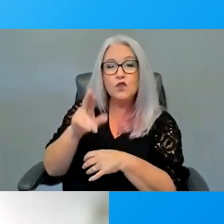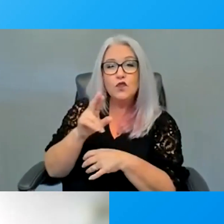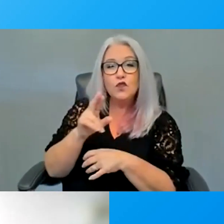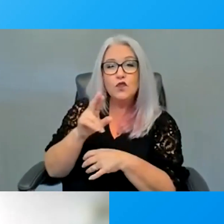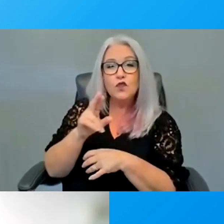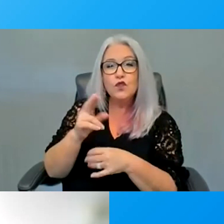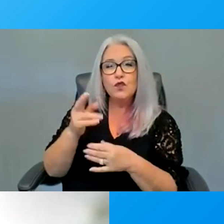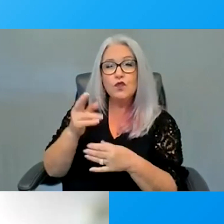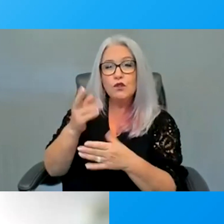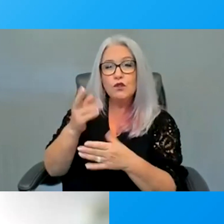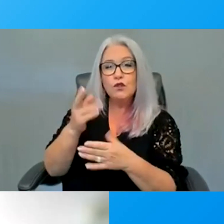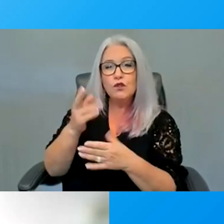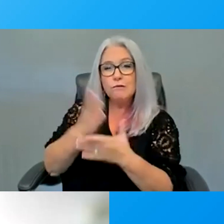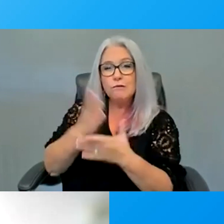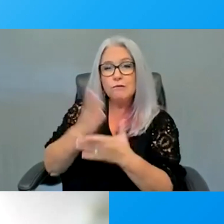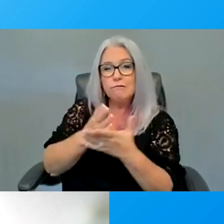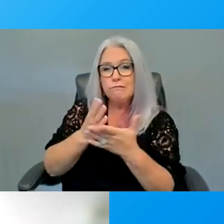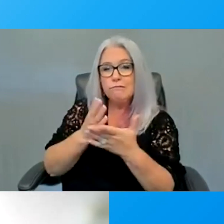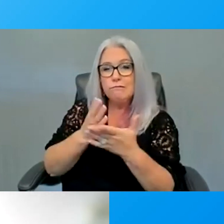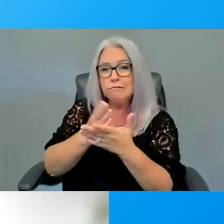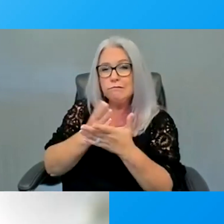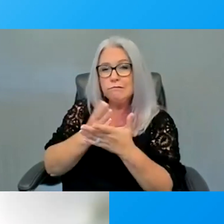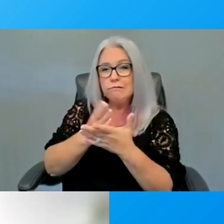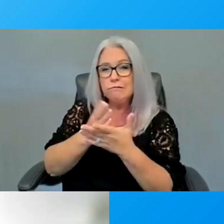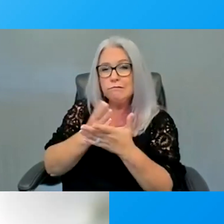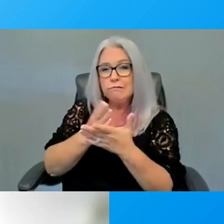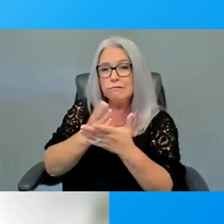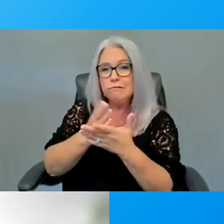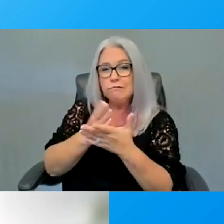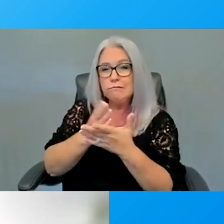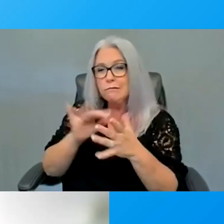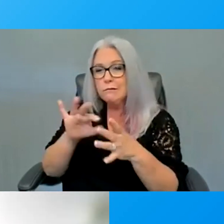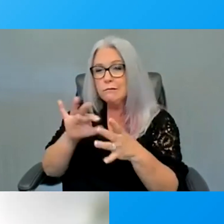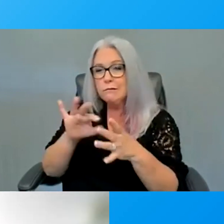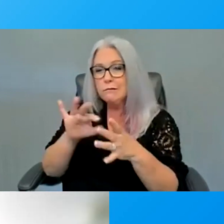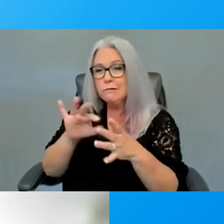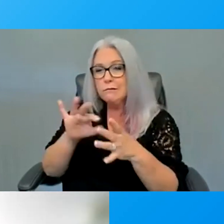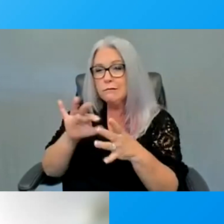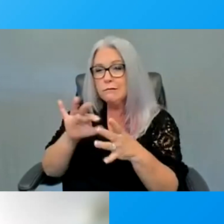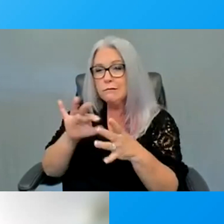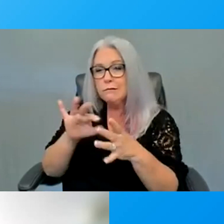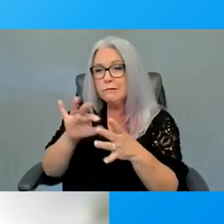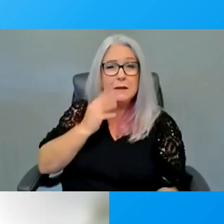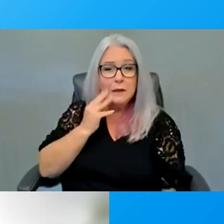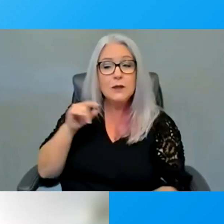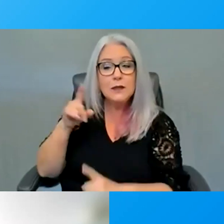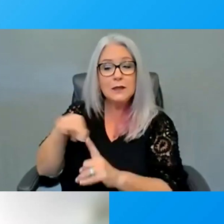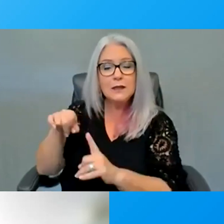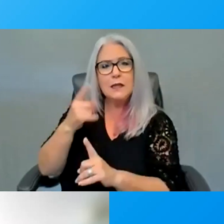of marginalization that people might experience. And I recognize that intersectionality is not,